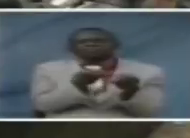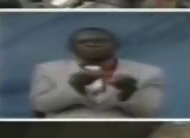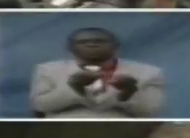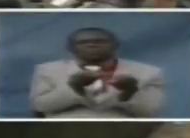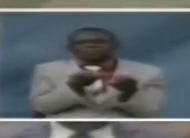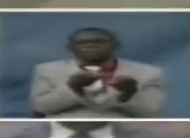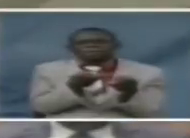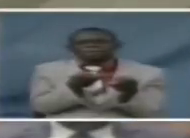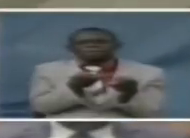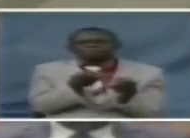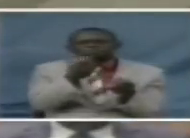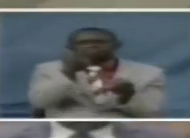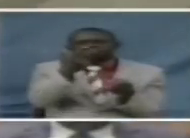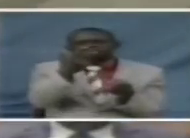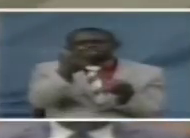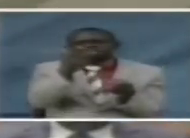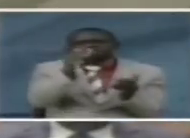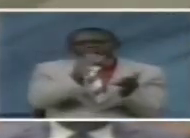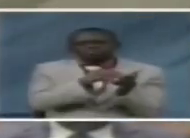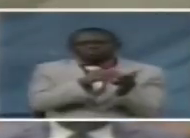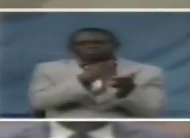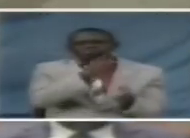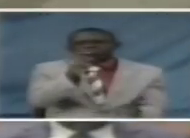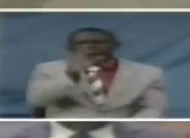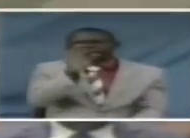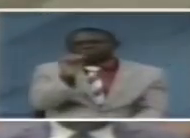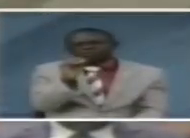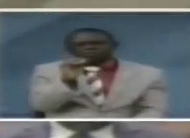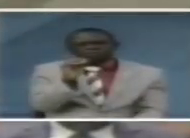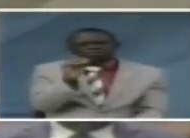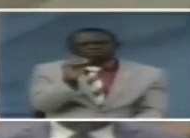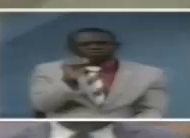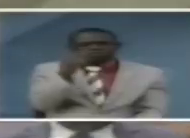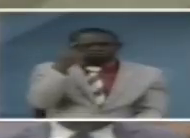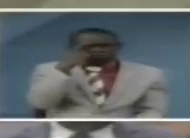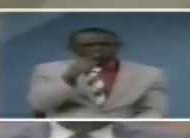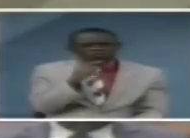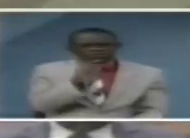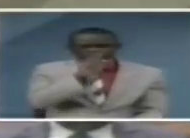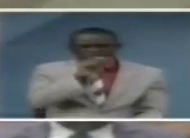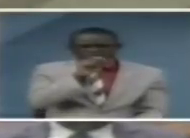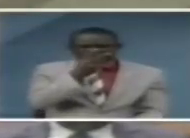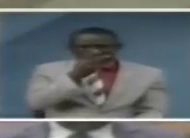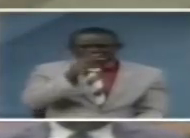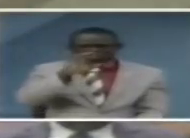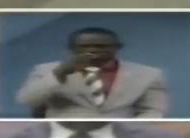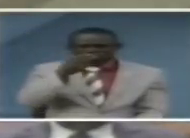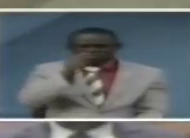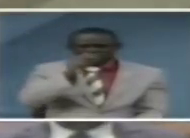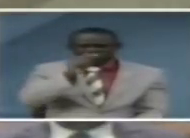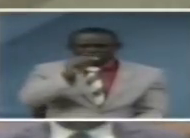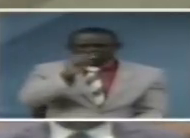to introduce a landing right charge at the rate of